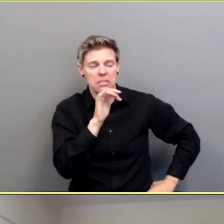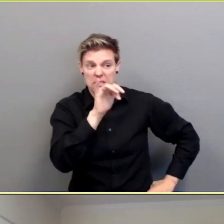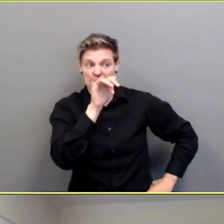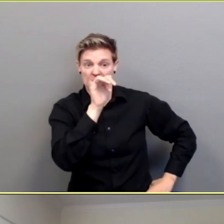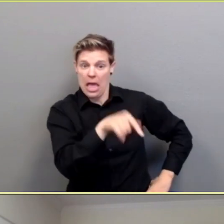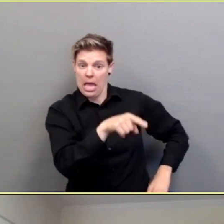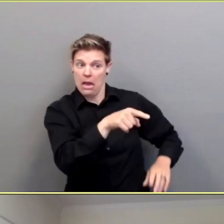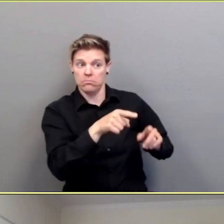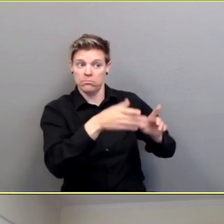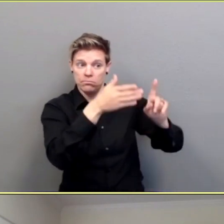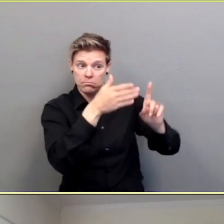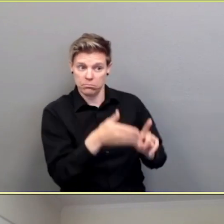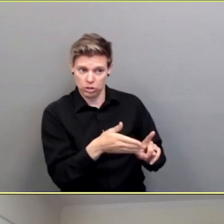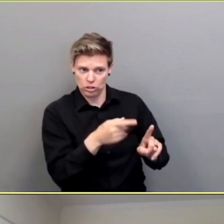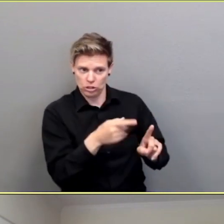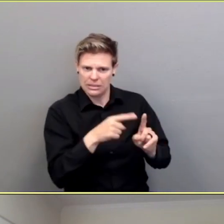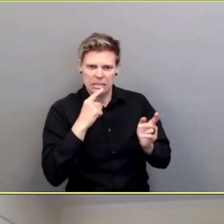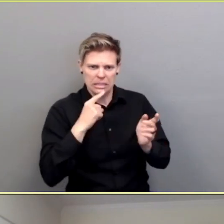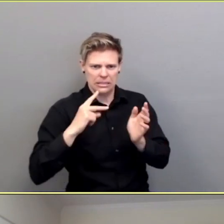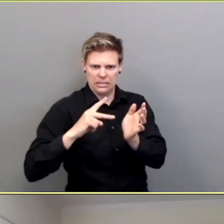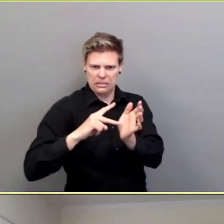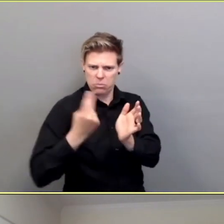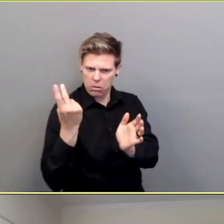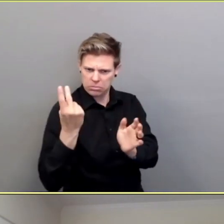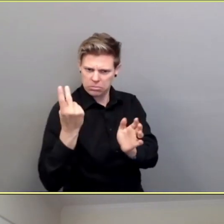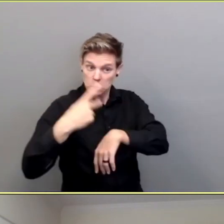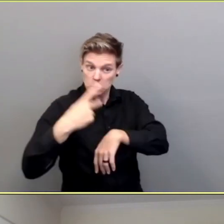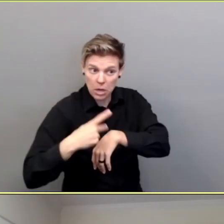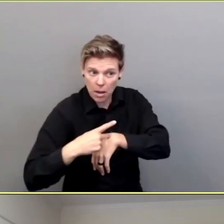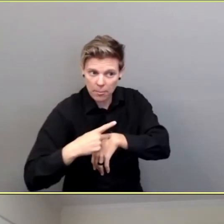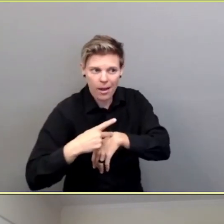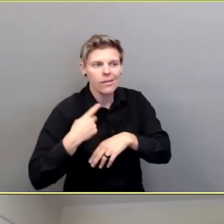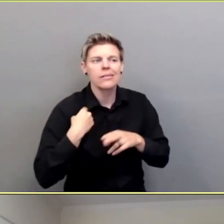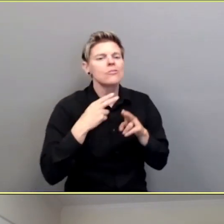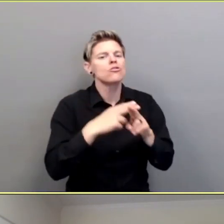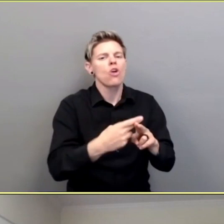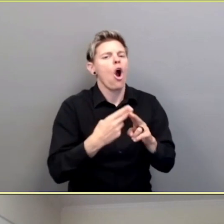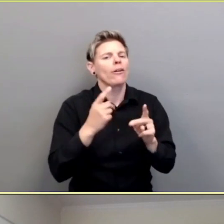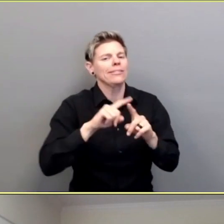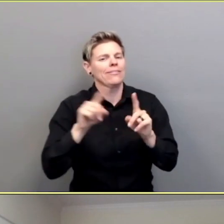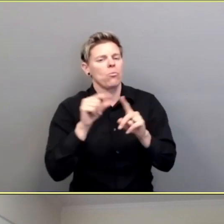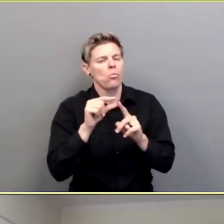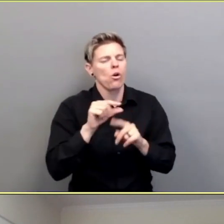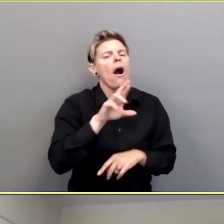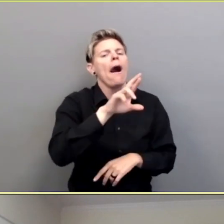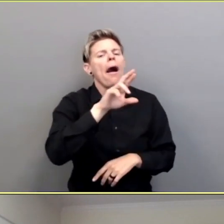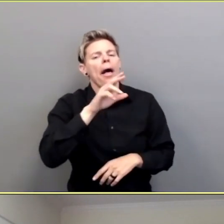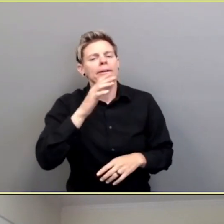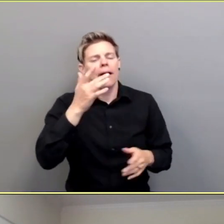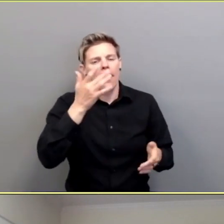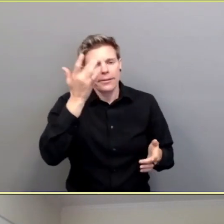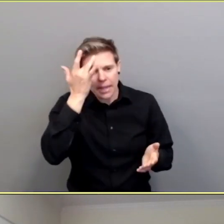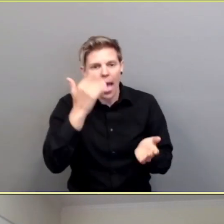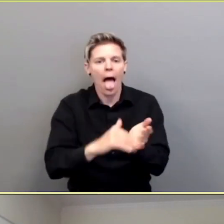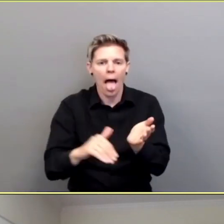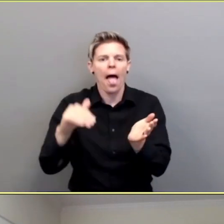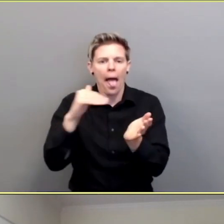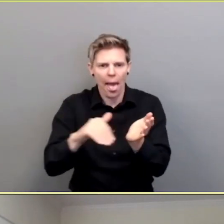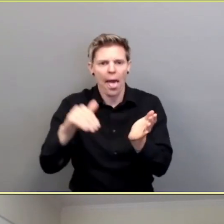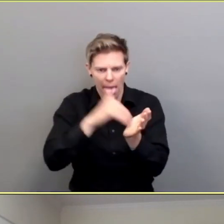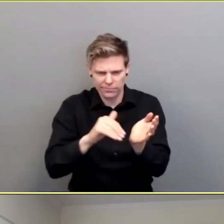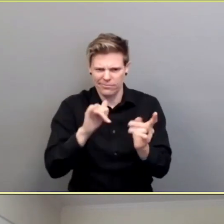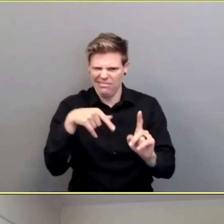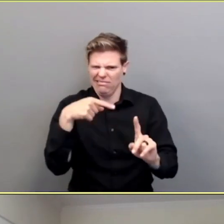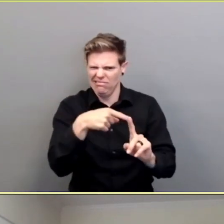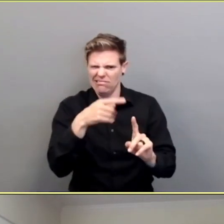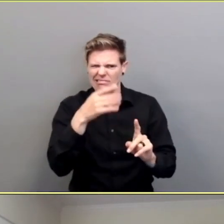double infection. We call reinfection, and we are tracking it. I don't have a number that I can